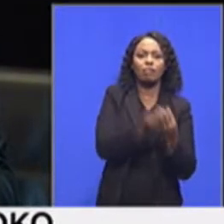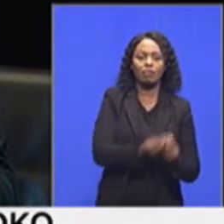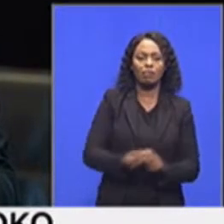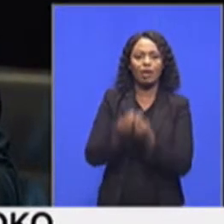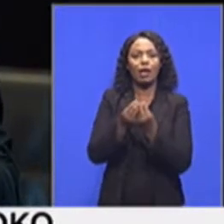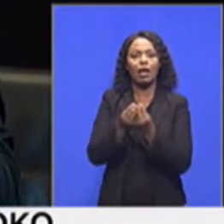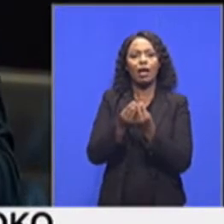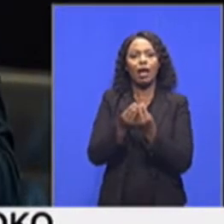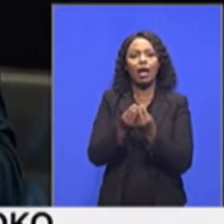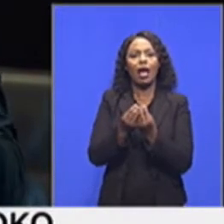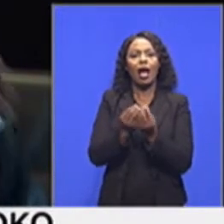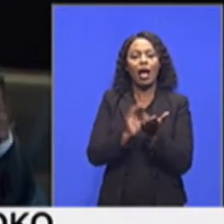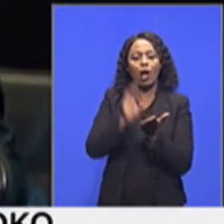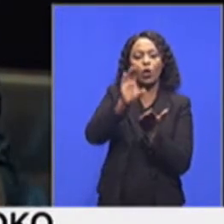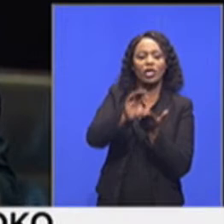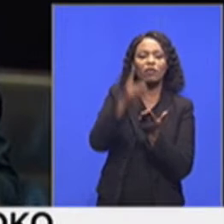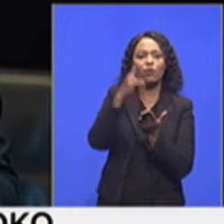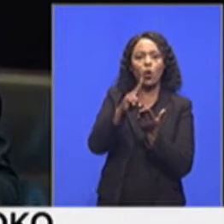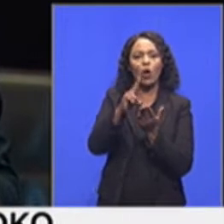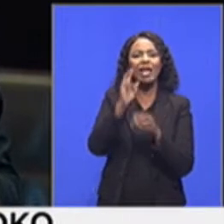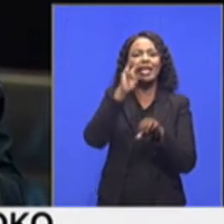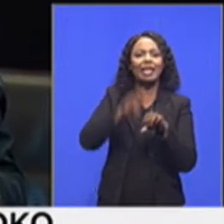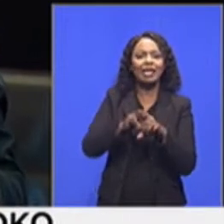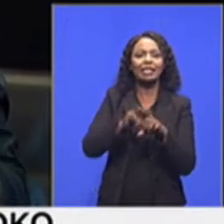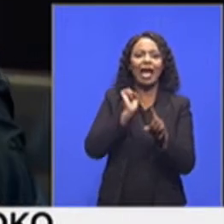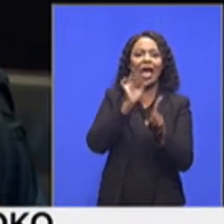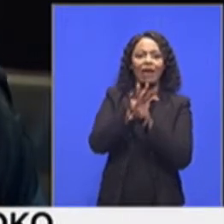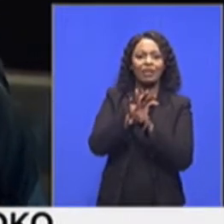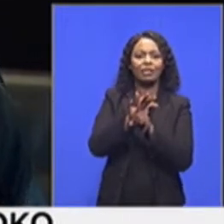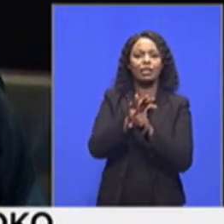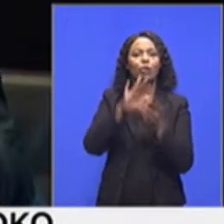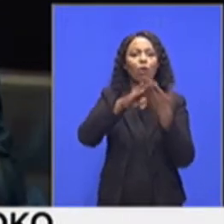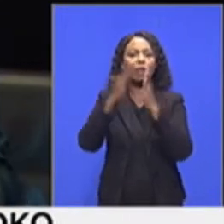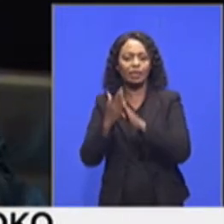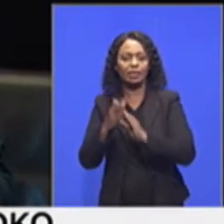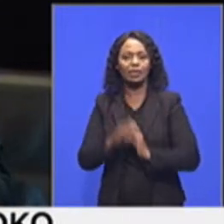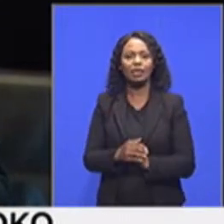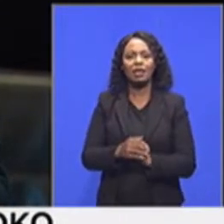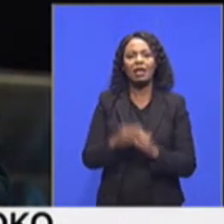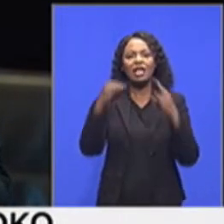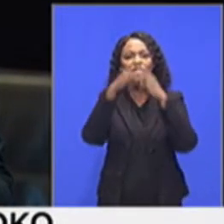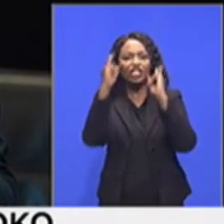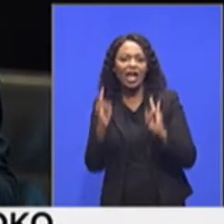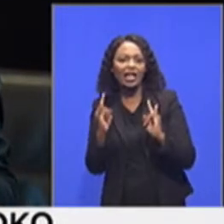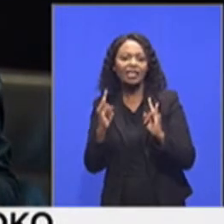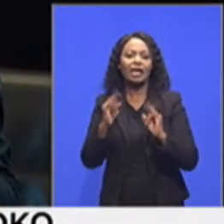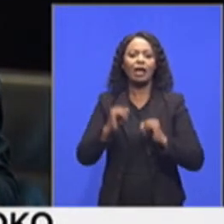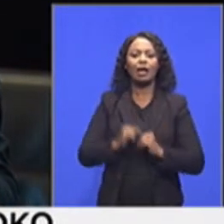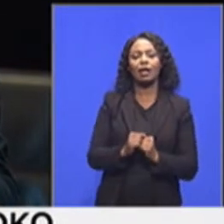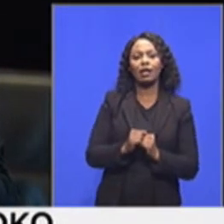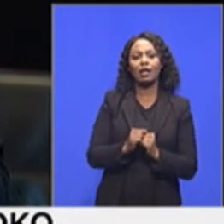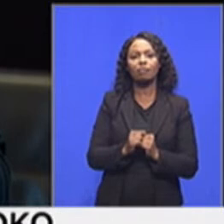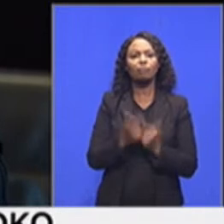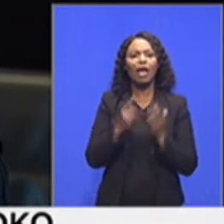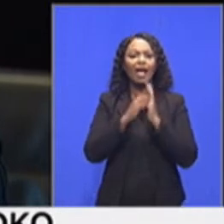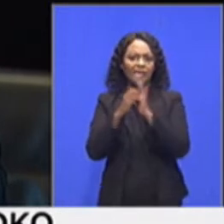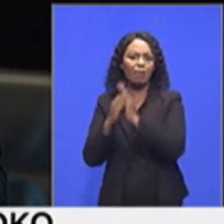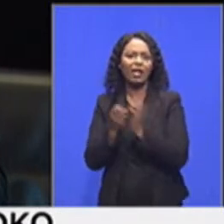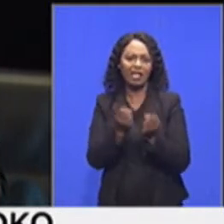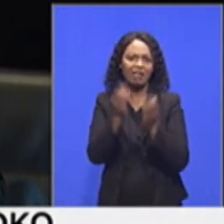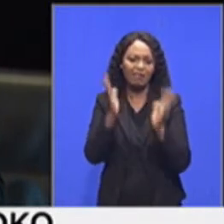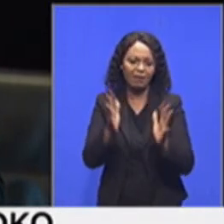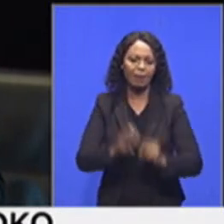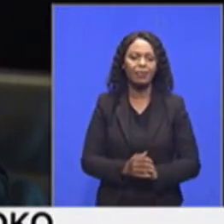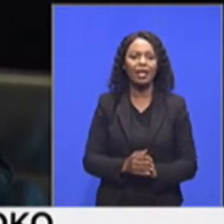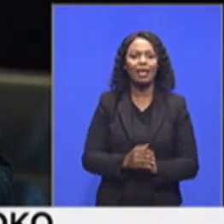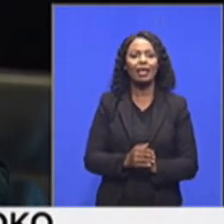cater for immediate needs affecting communities, such as temporary shelter. I've done that, I've made reference. The contingency